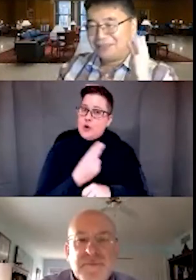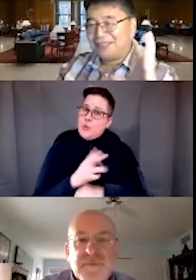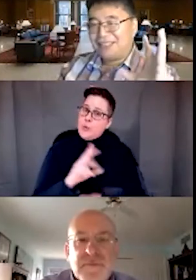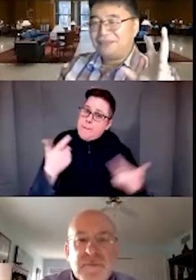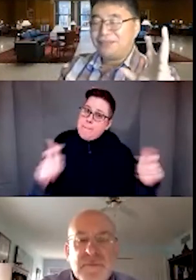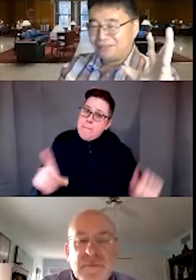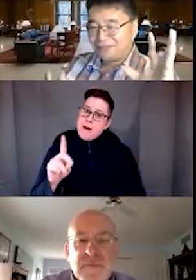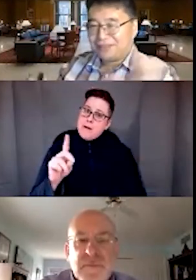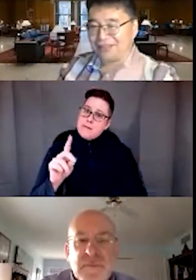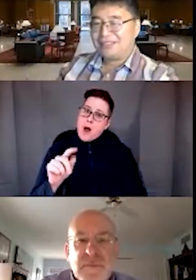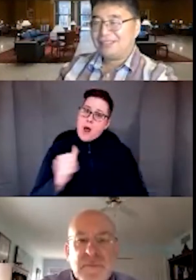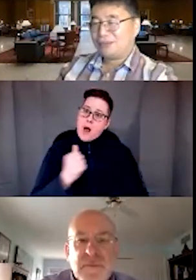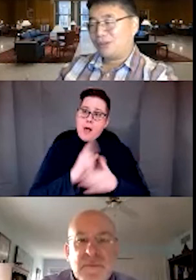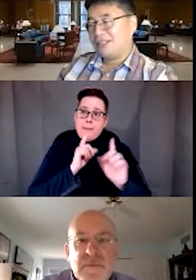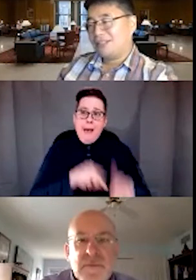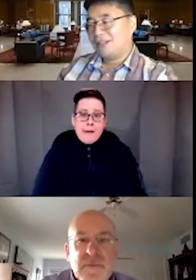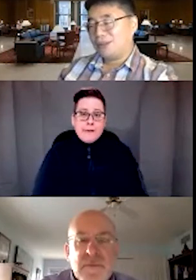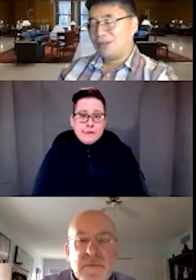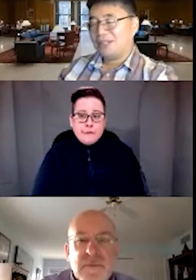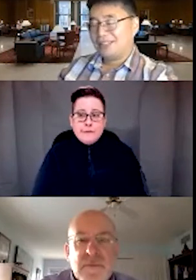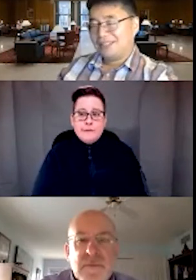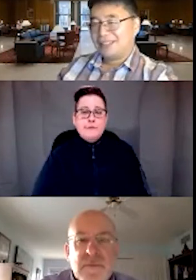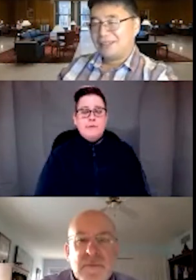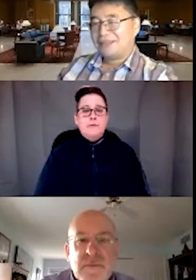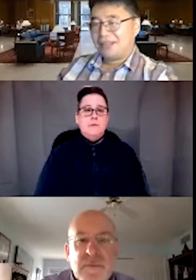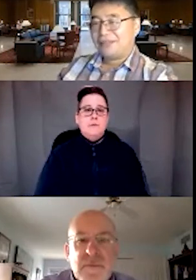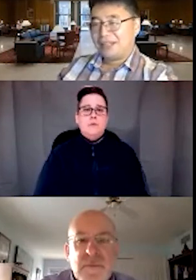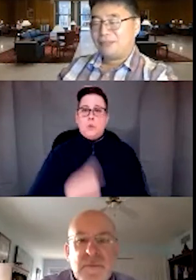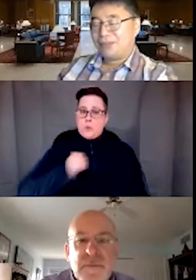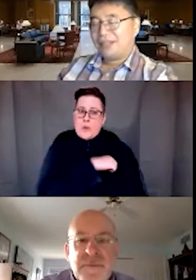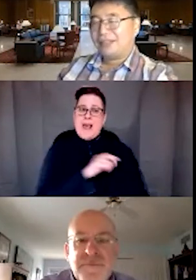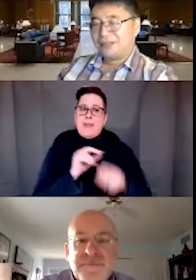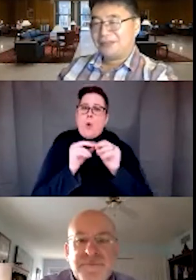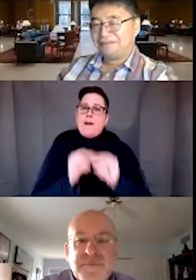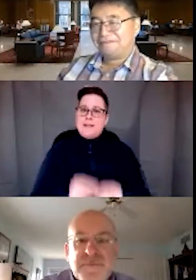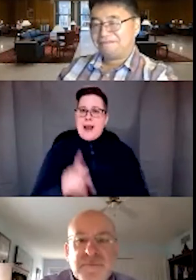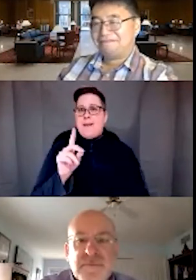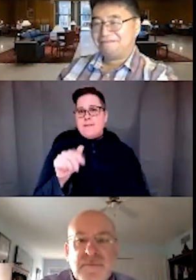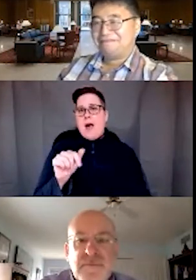help, right? And we have the quantitative data core can definitely help with that. So,